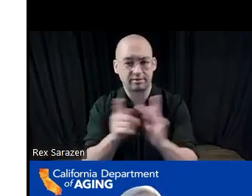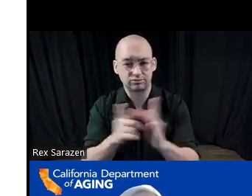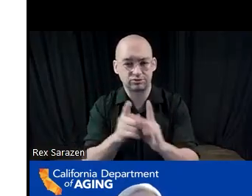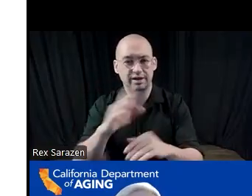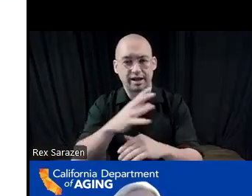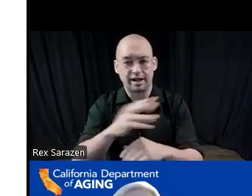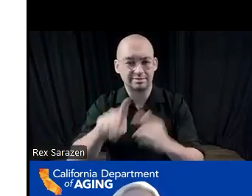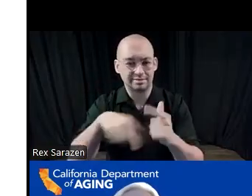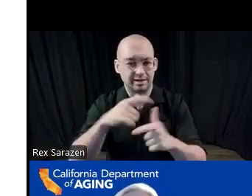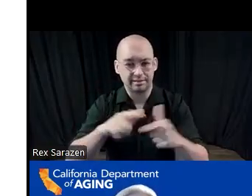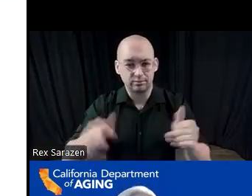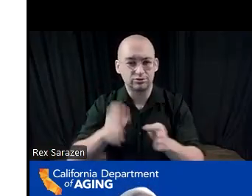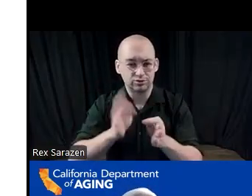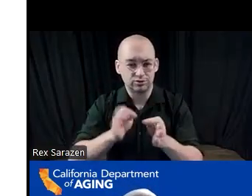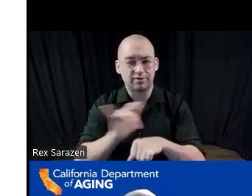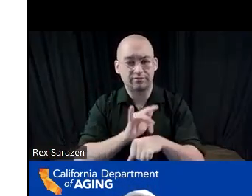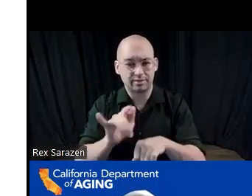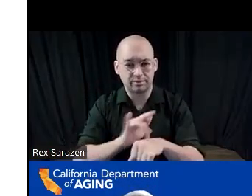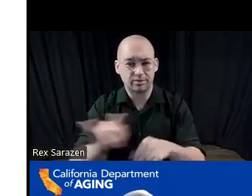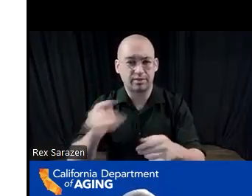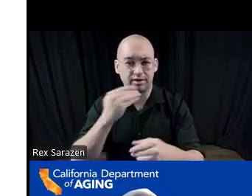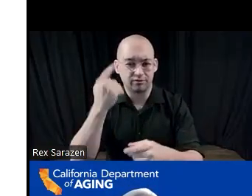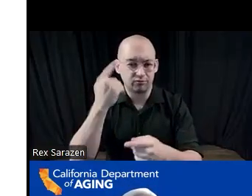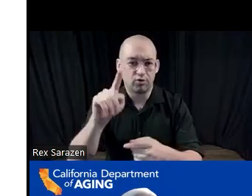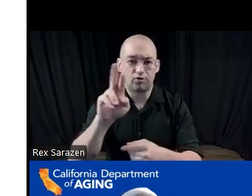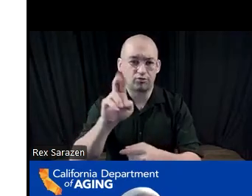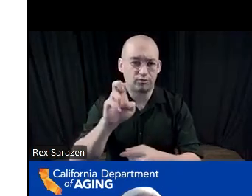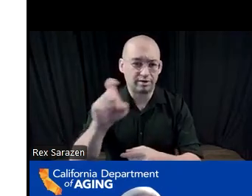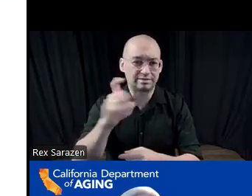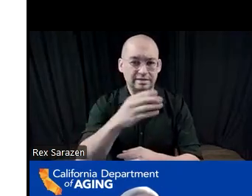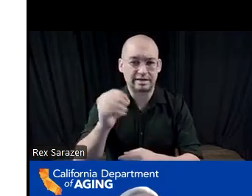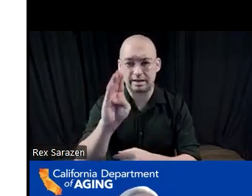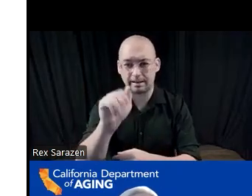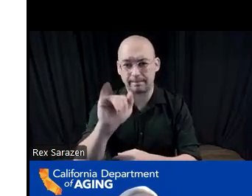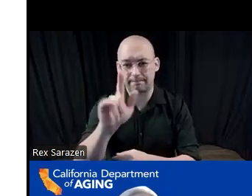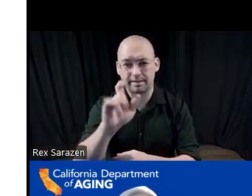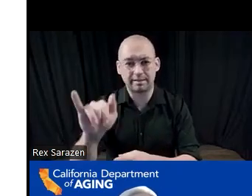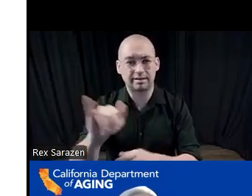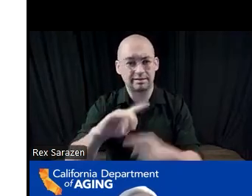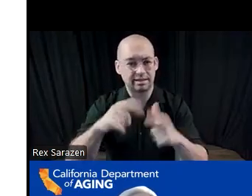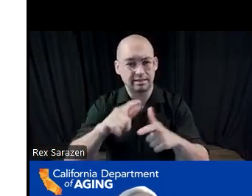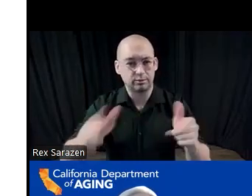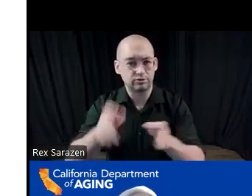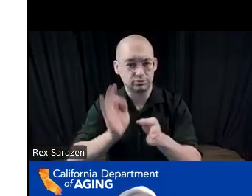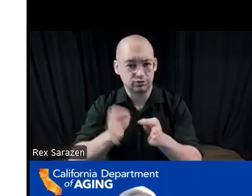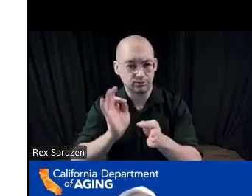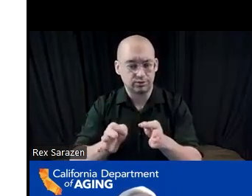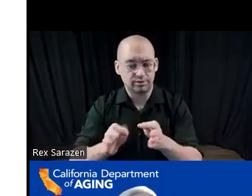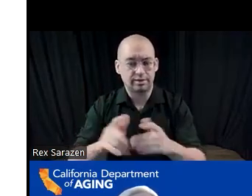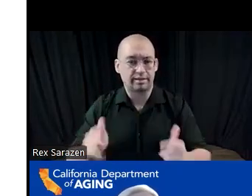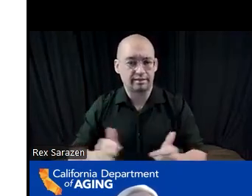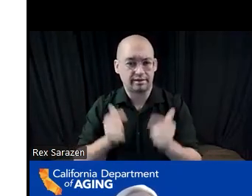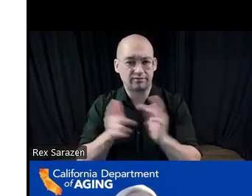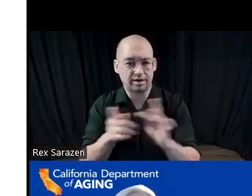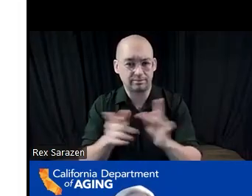interpreting is available. Thank you to Rex and Bailey, our ASL interpreters. Live closed captioning is available